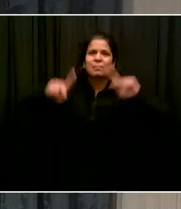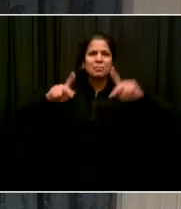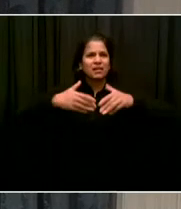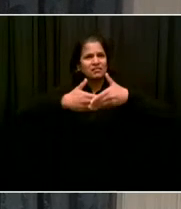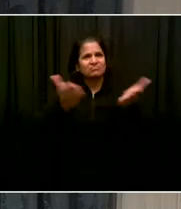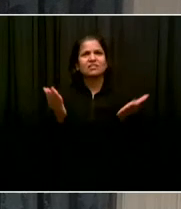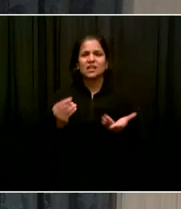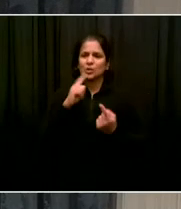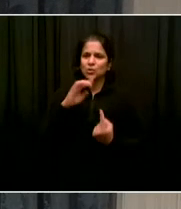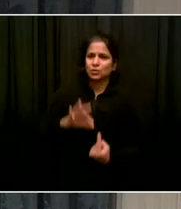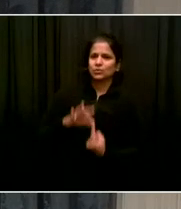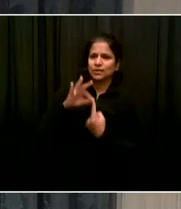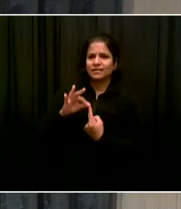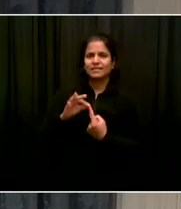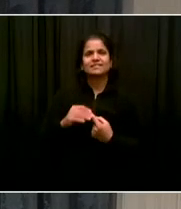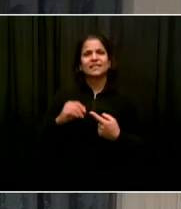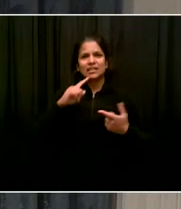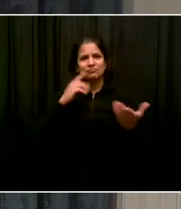It's not easy.